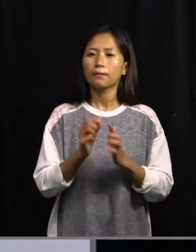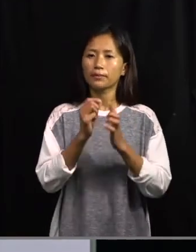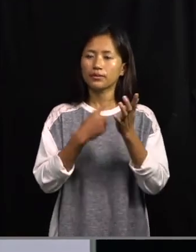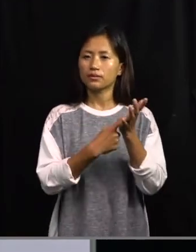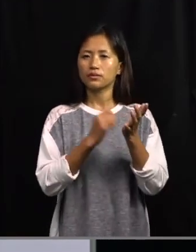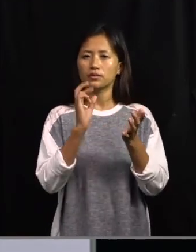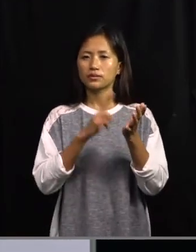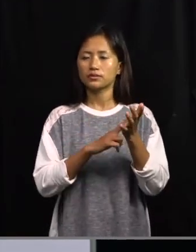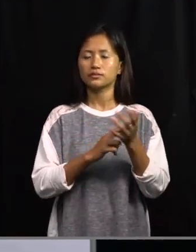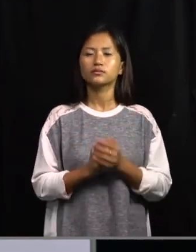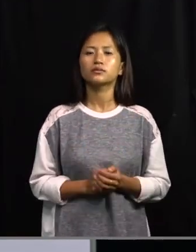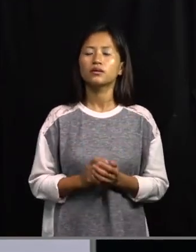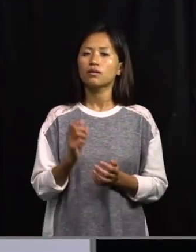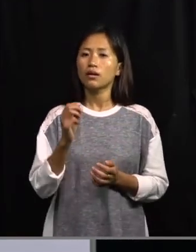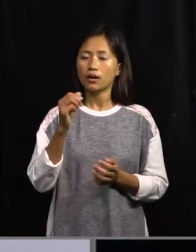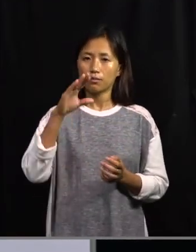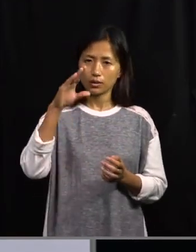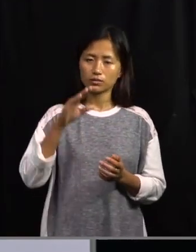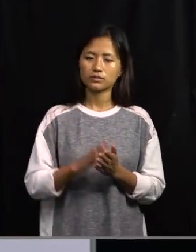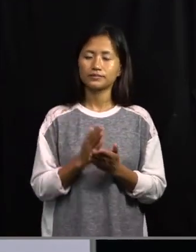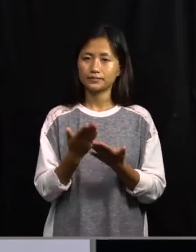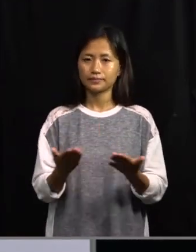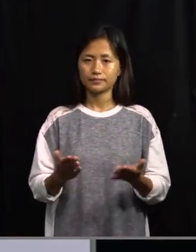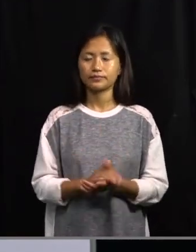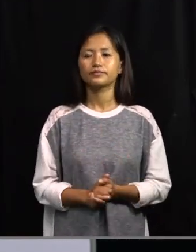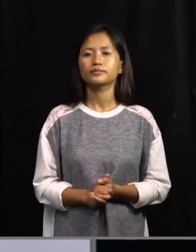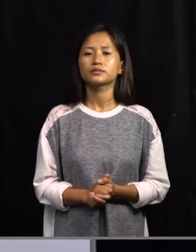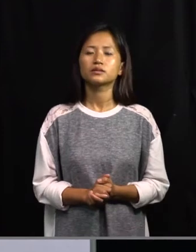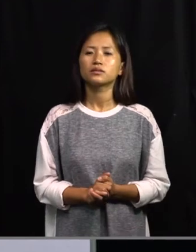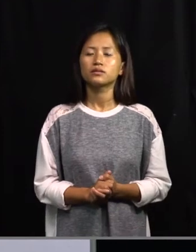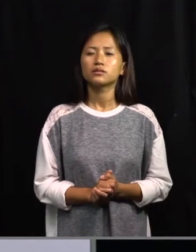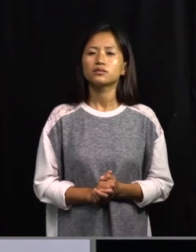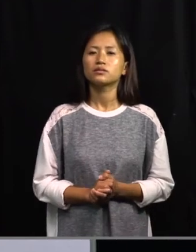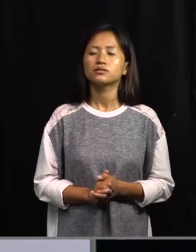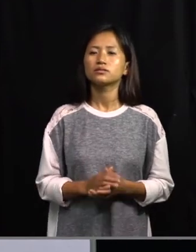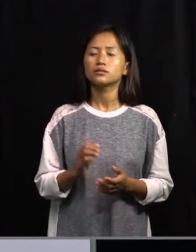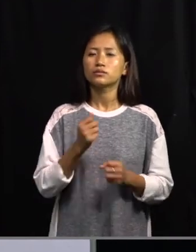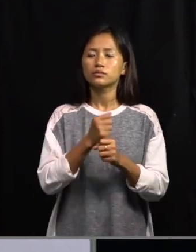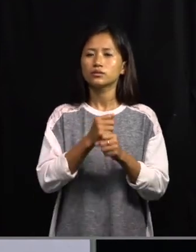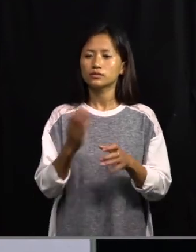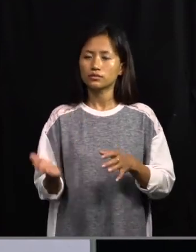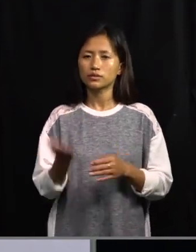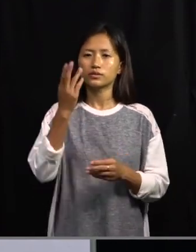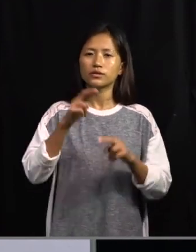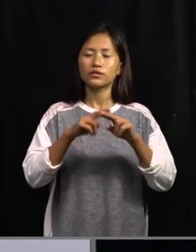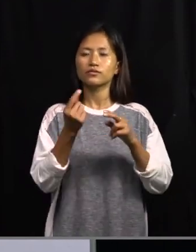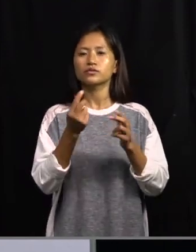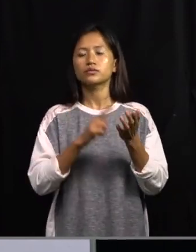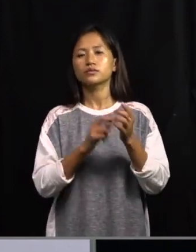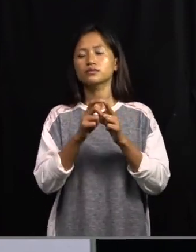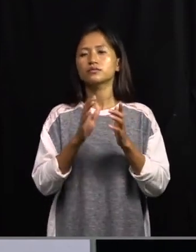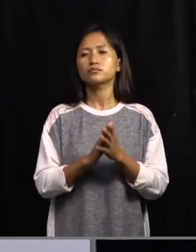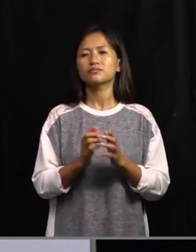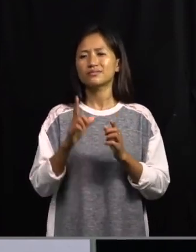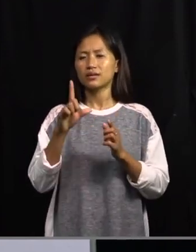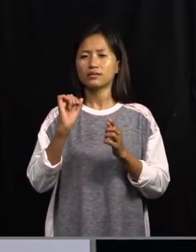is still there. And so by collecting the interest rate, the government is raising fund, but they are not creating any liabilities.